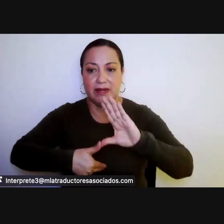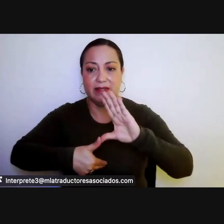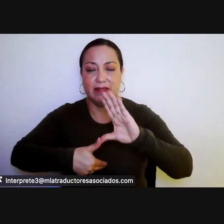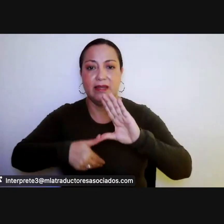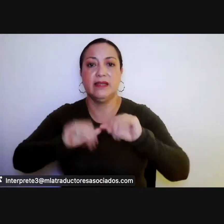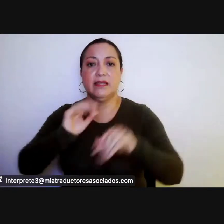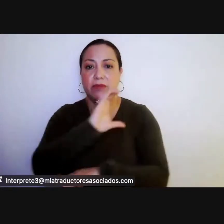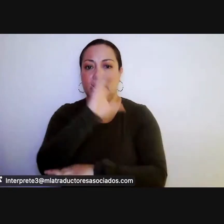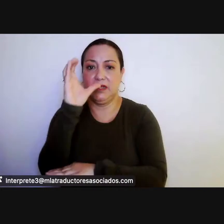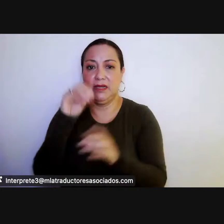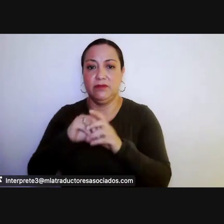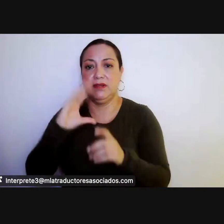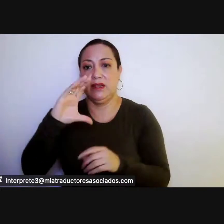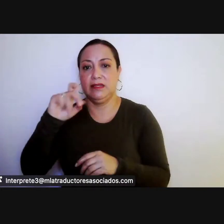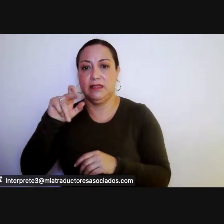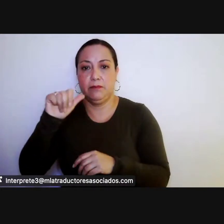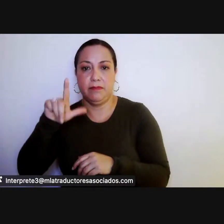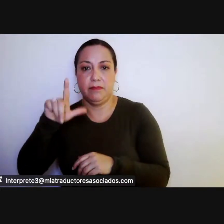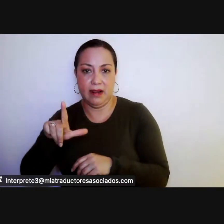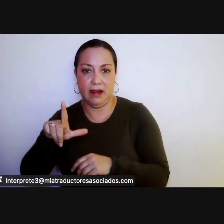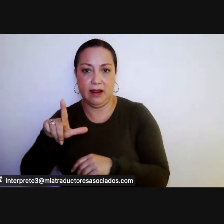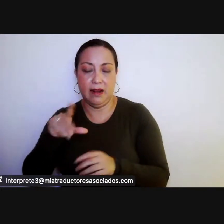uh, in the CEPAL,